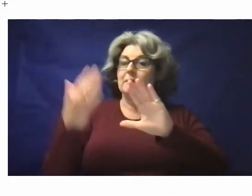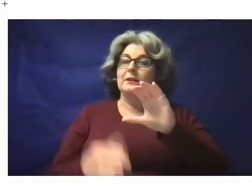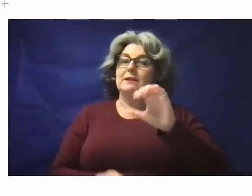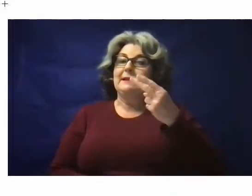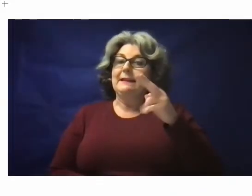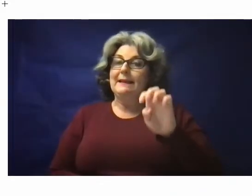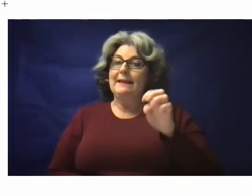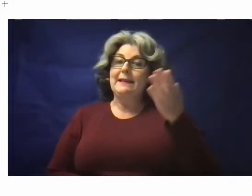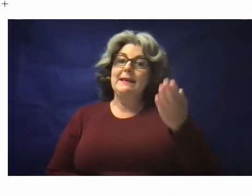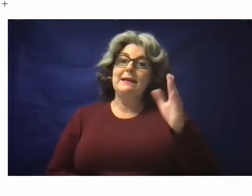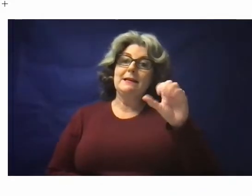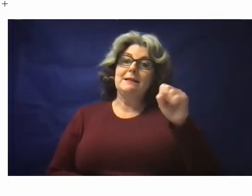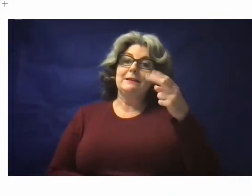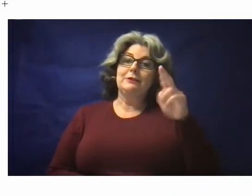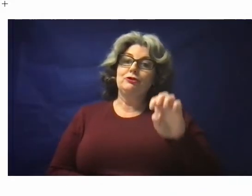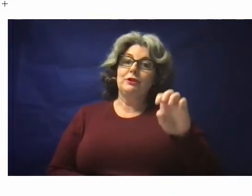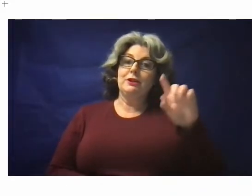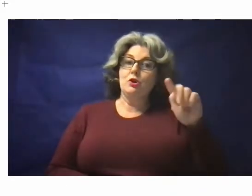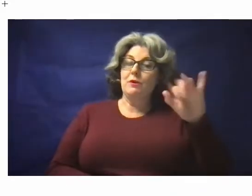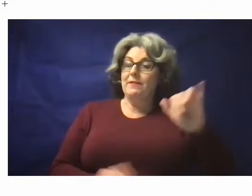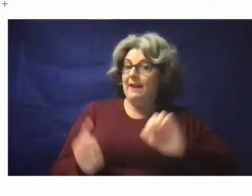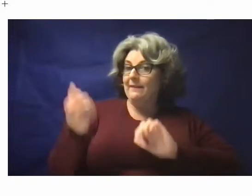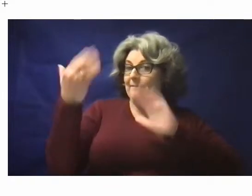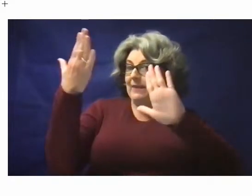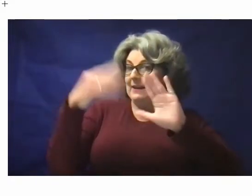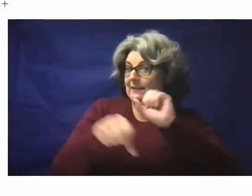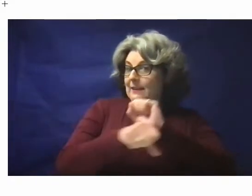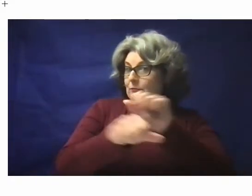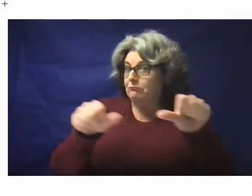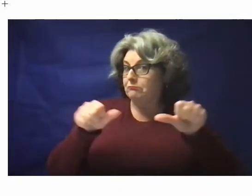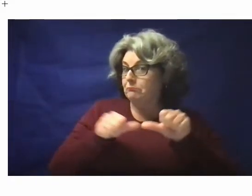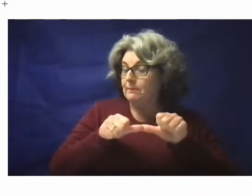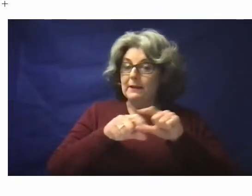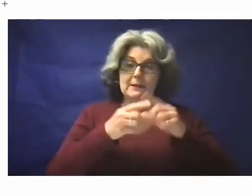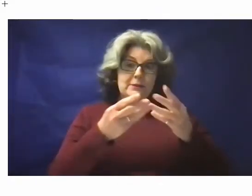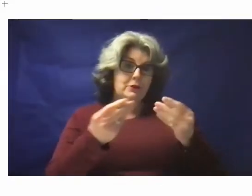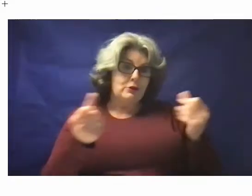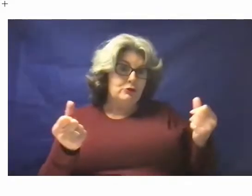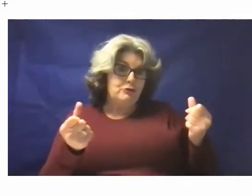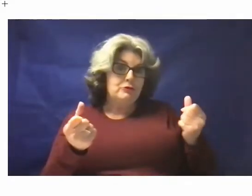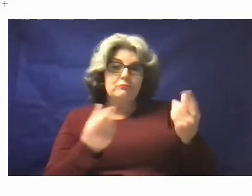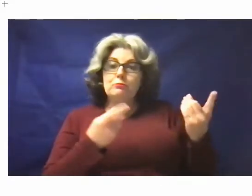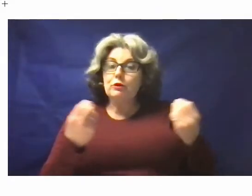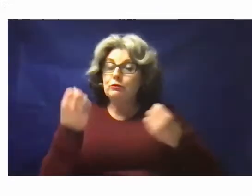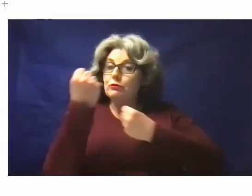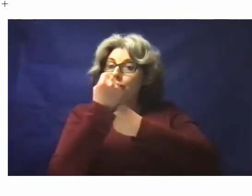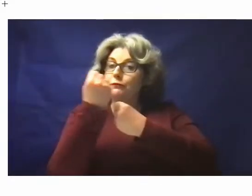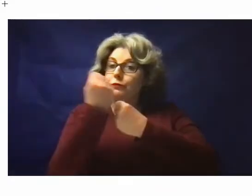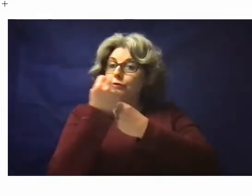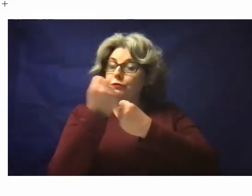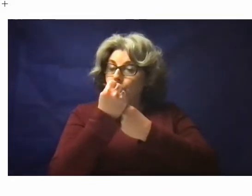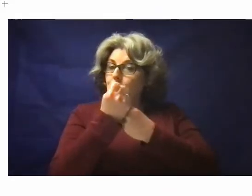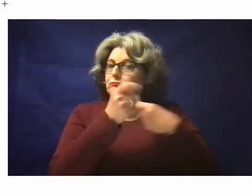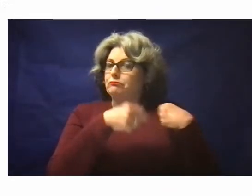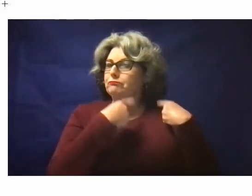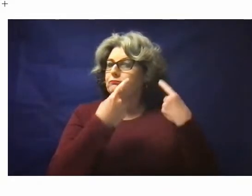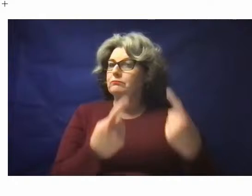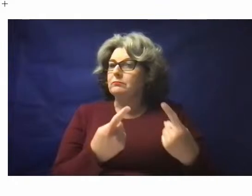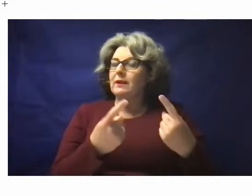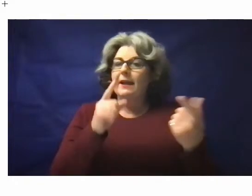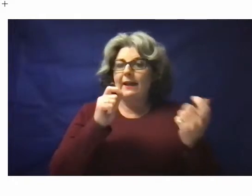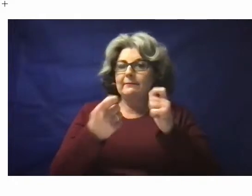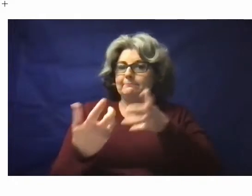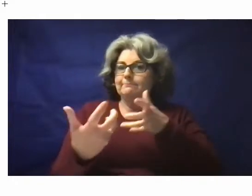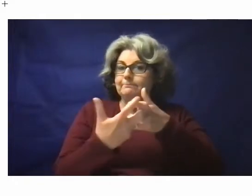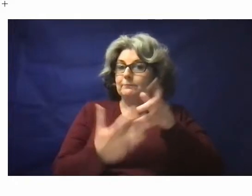in the workplace. It will document possible solutions, devices, or supports received in the past, and the adaptive tools that